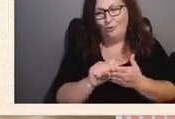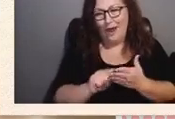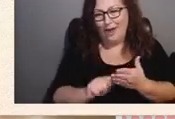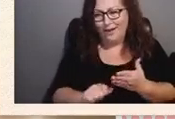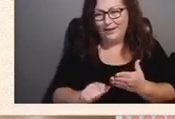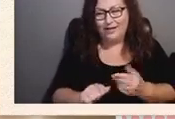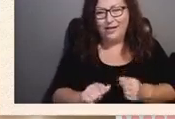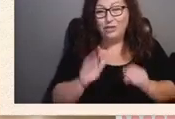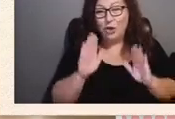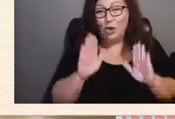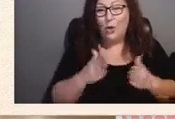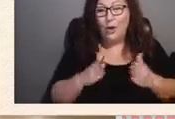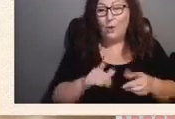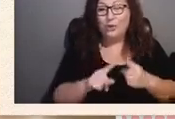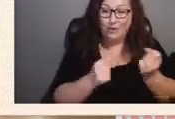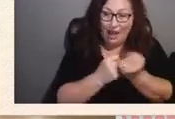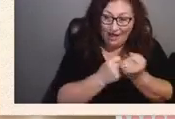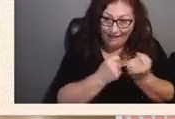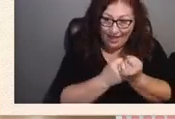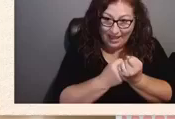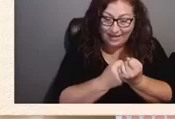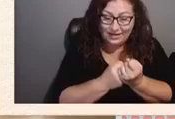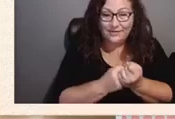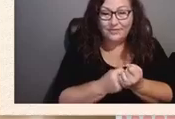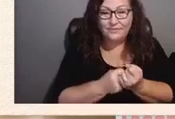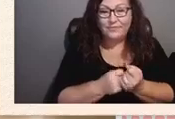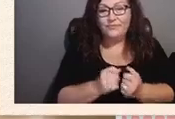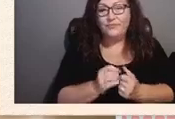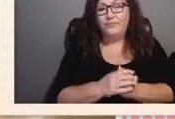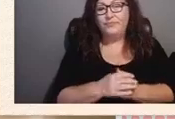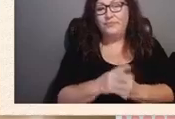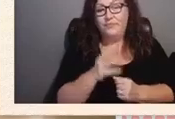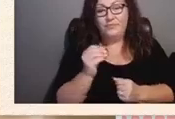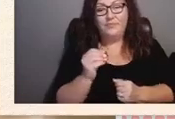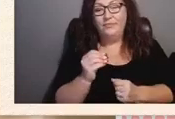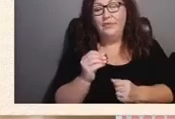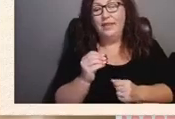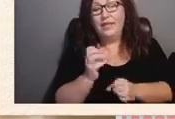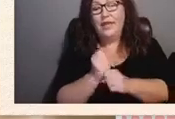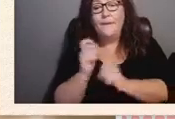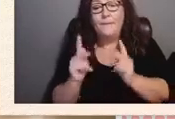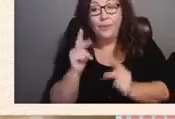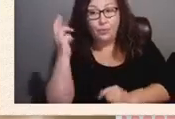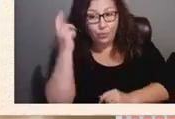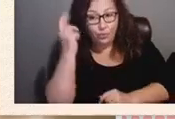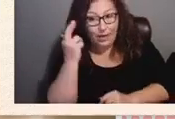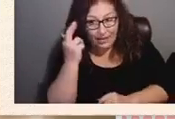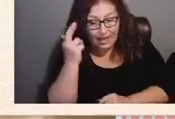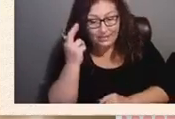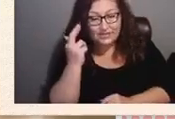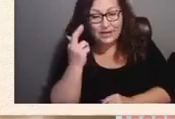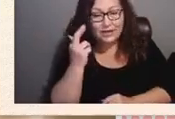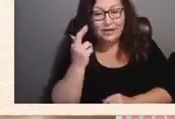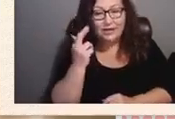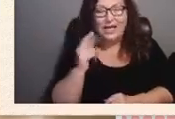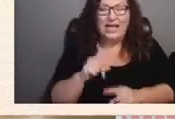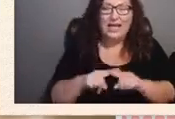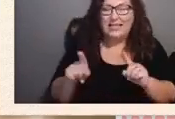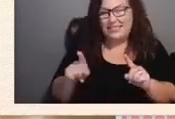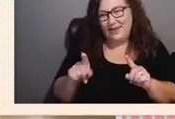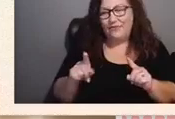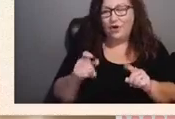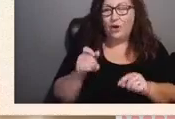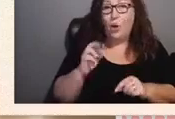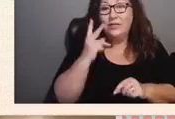to aesthetically advocate and get people to realize or see things in a different